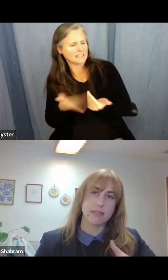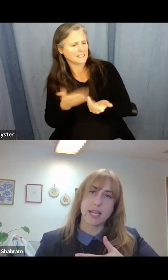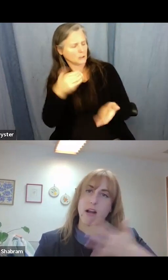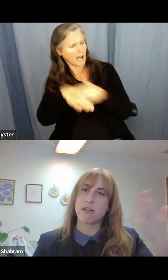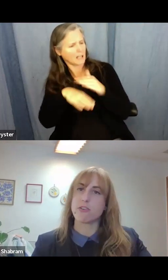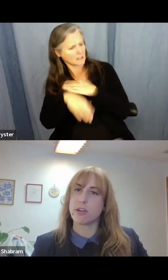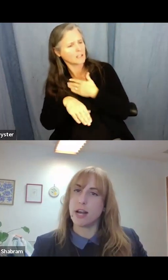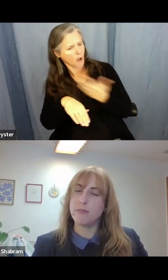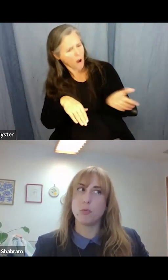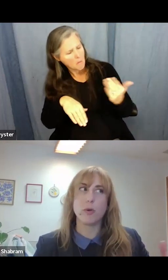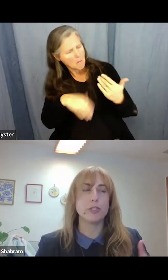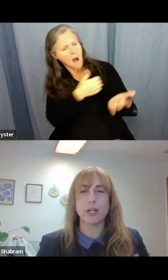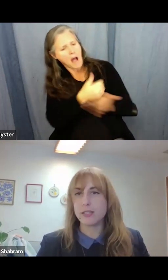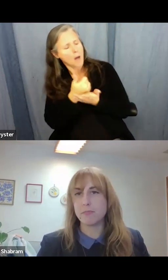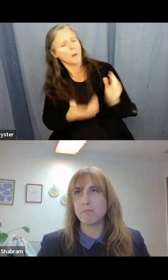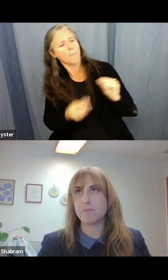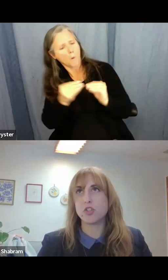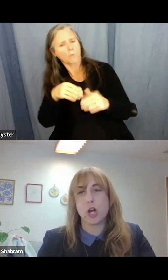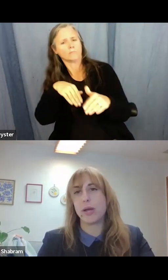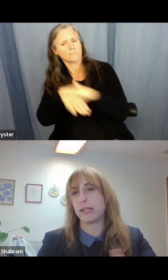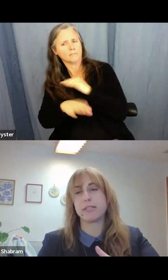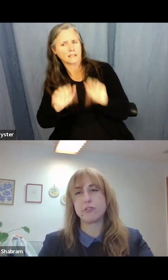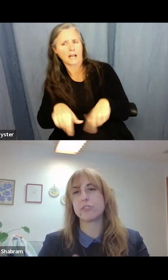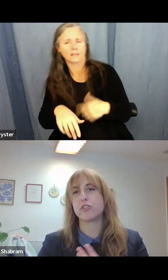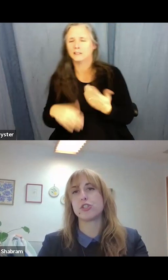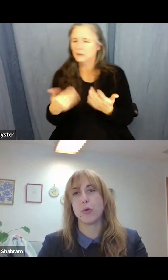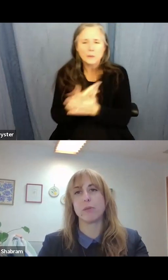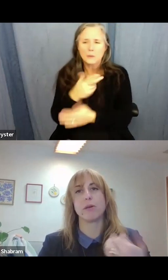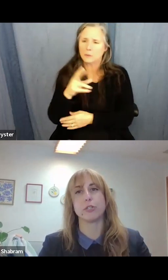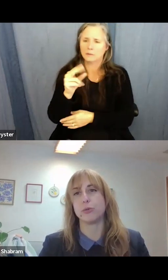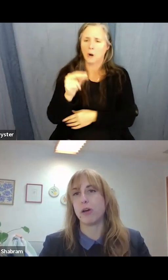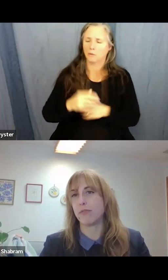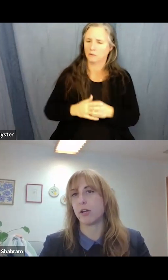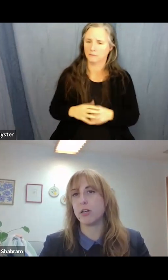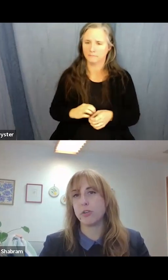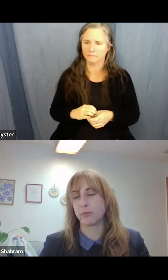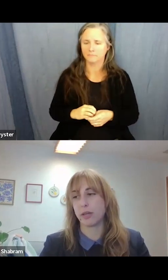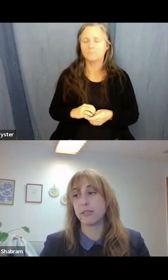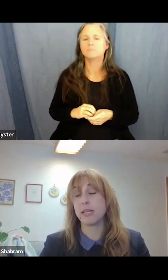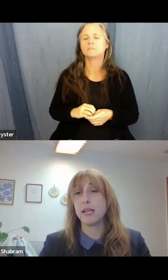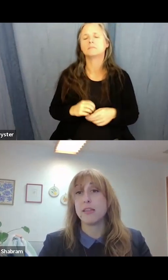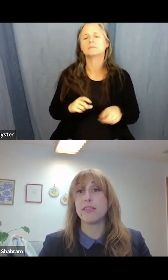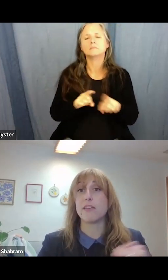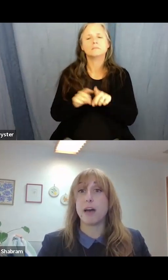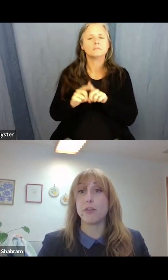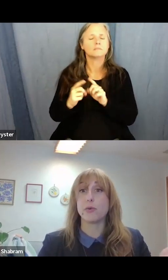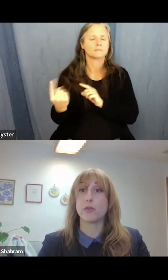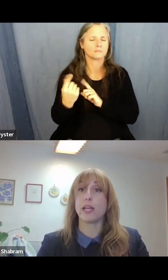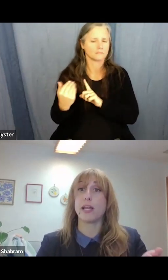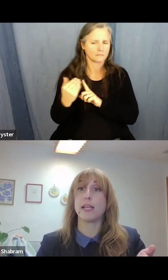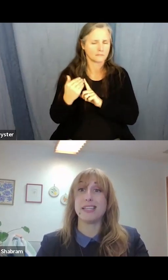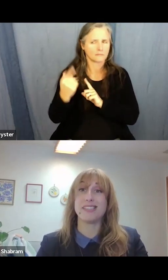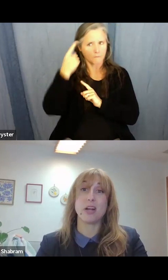thing that is like unheard of. We're just showing, like the district is just showing by virtue of having a contract with us that they